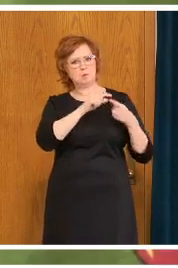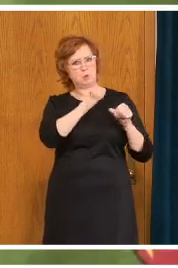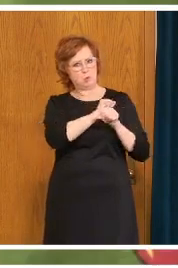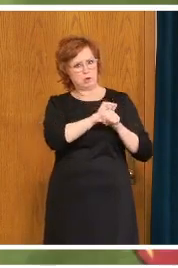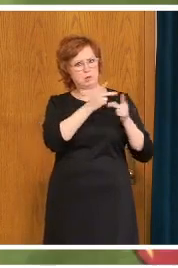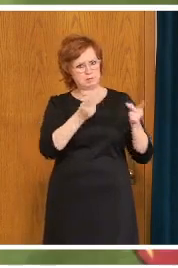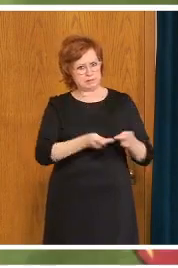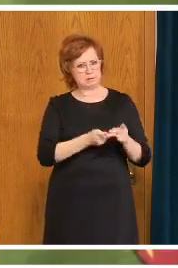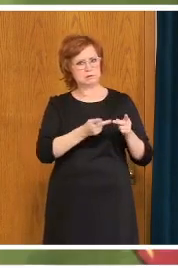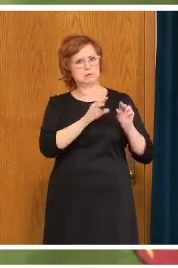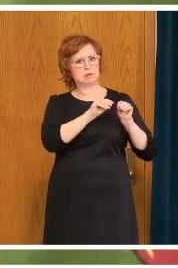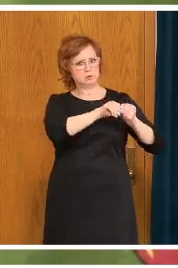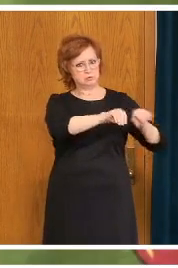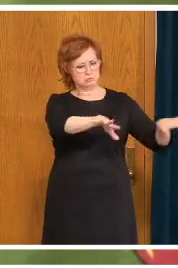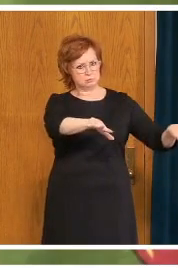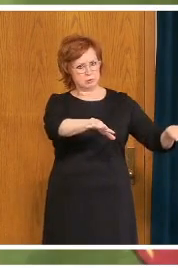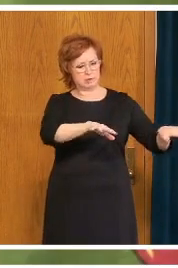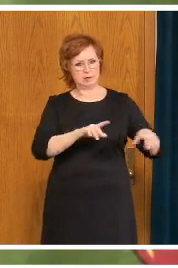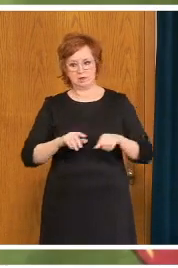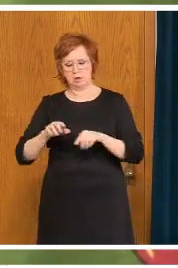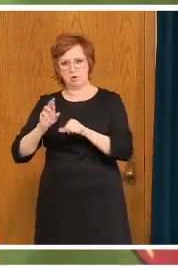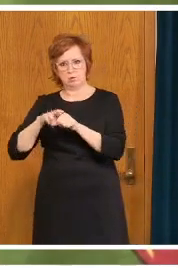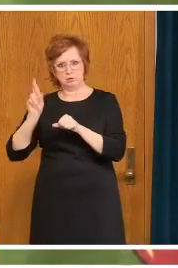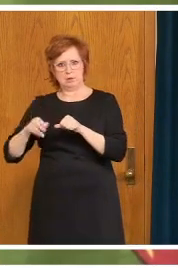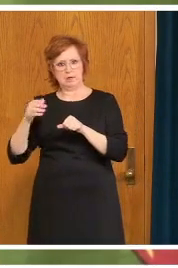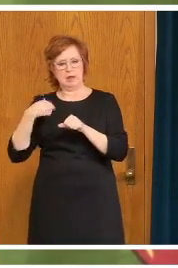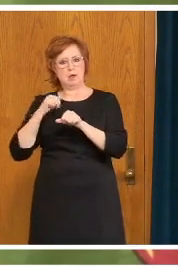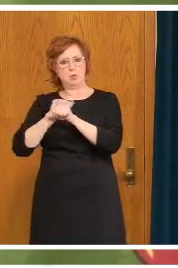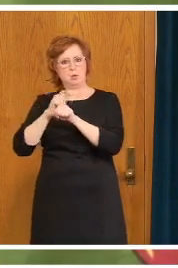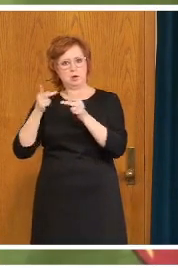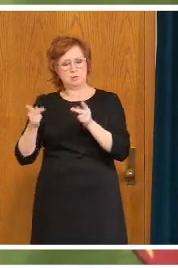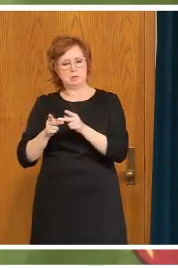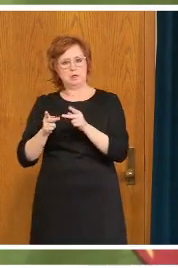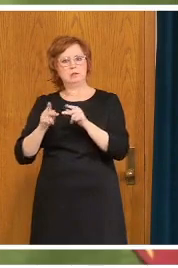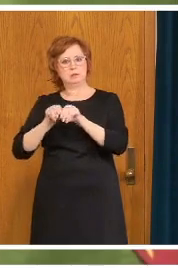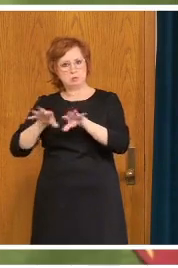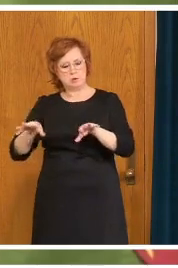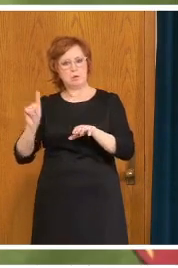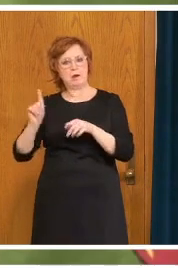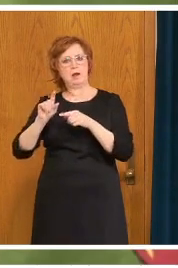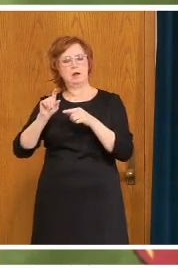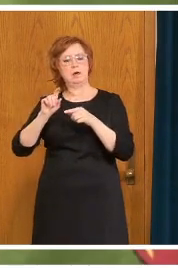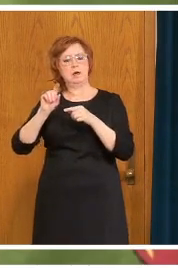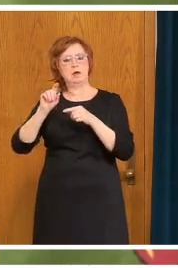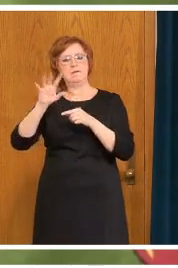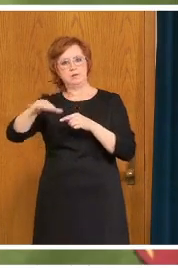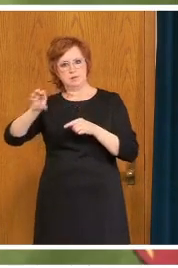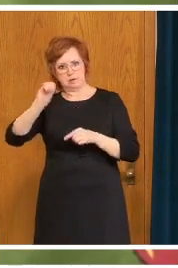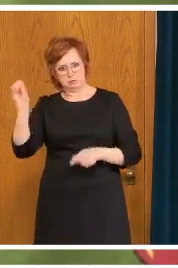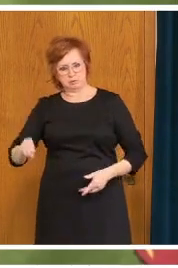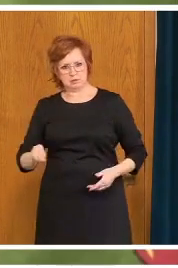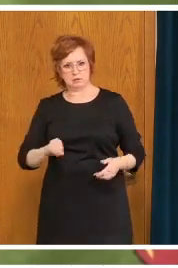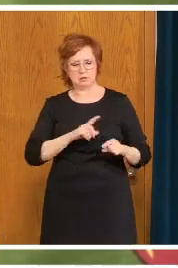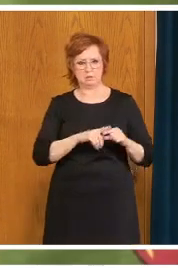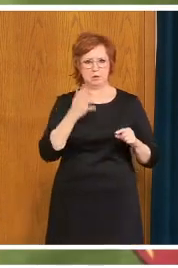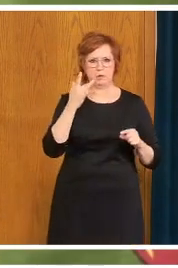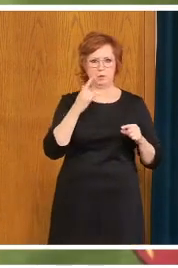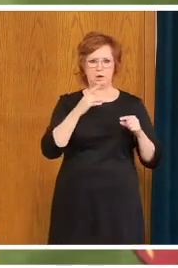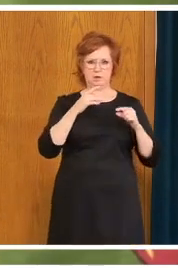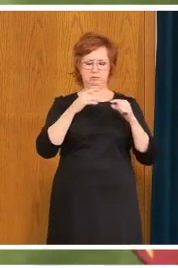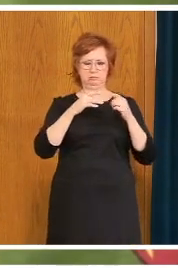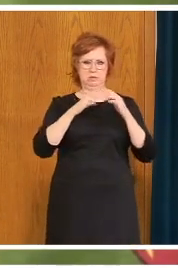55. It doesn't seem that you're addressing where the problem is, but the emphasis was still